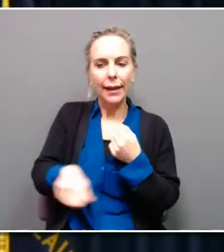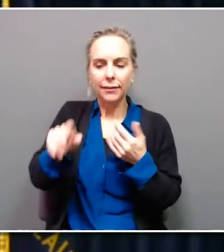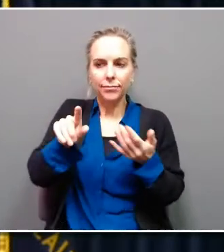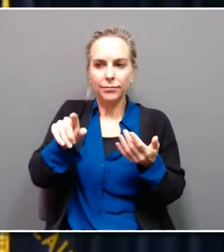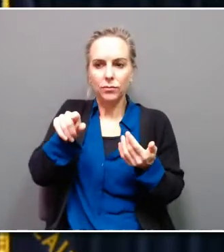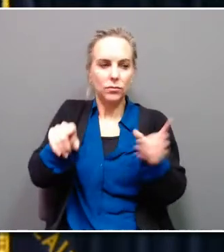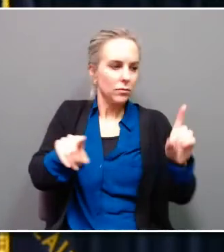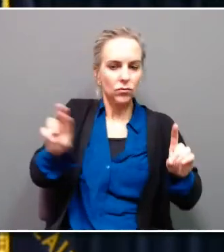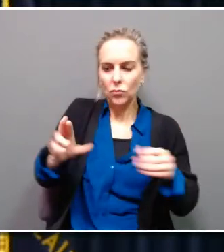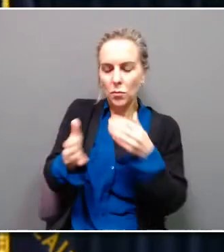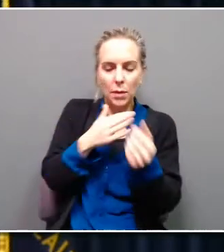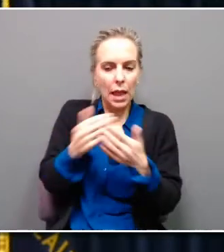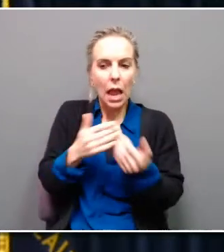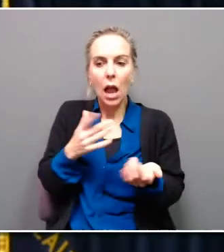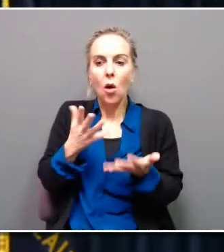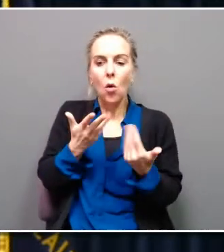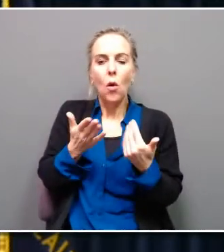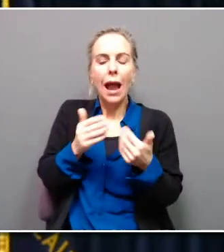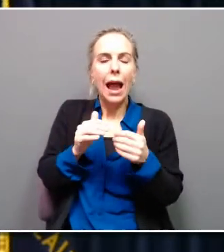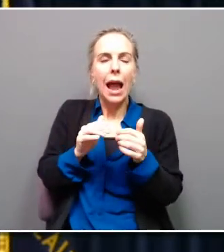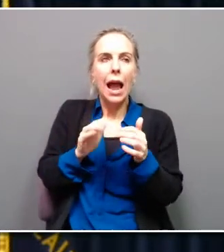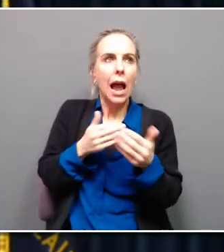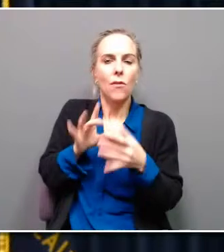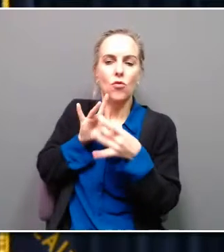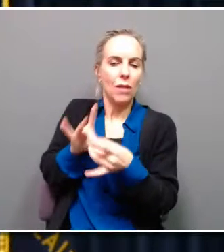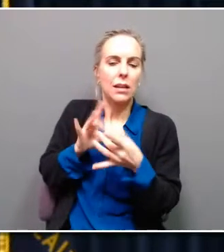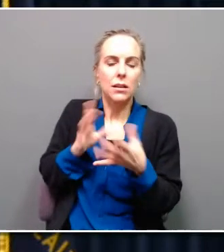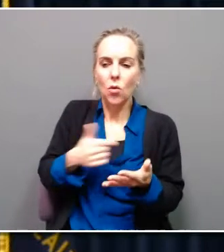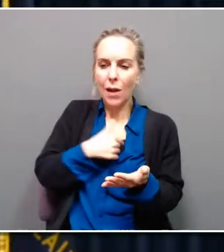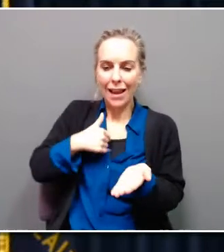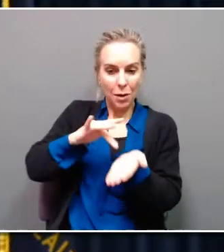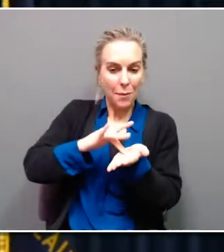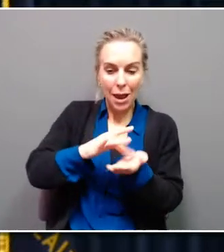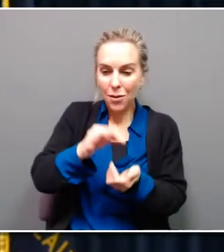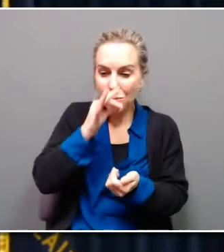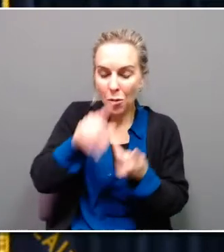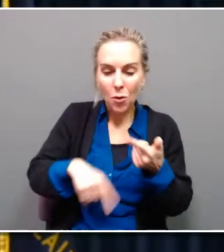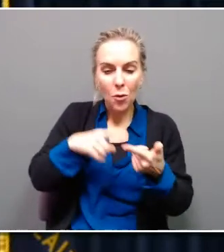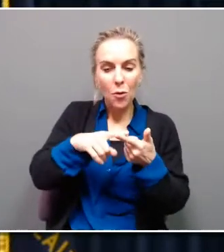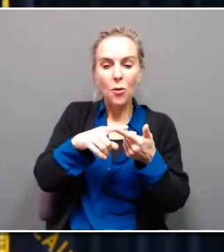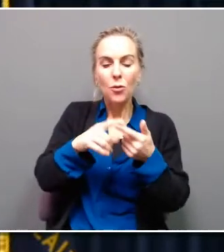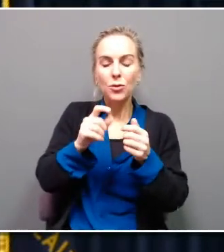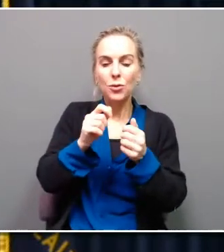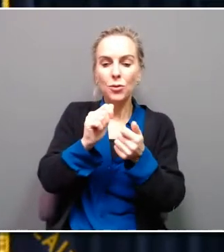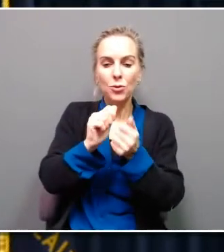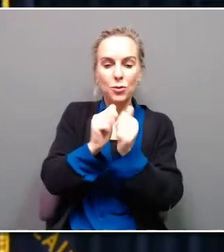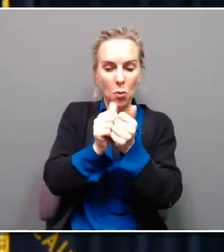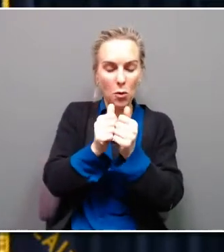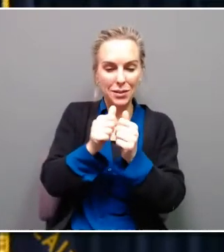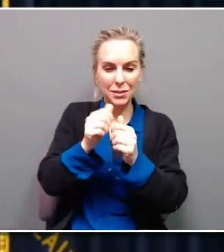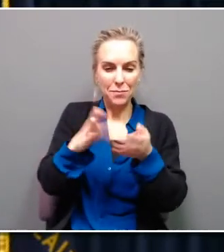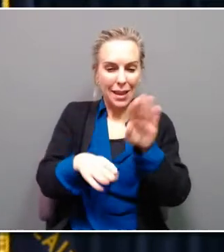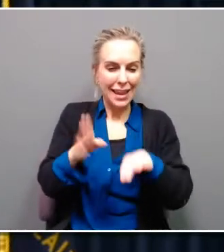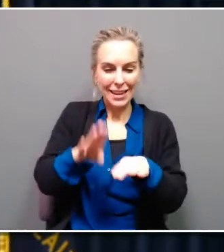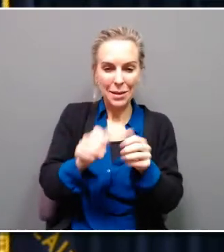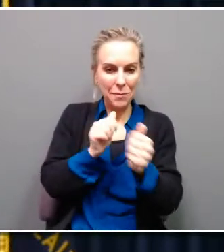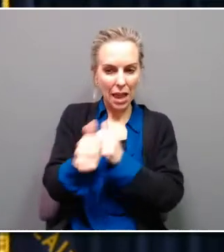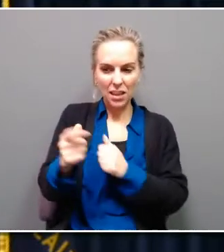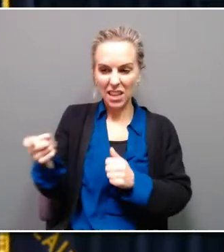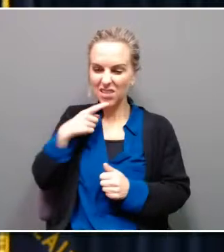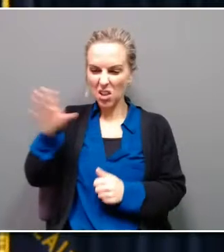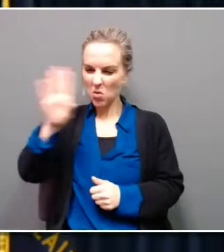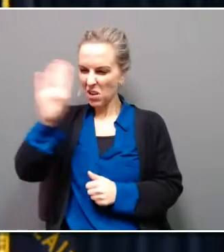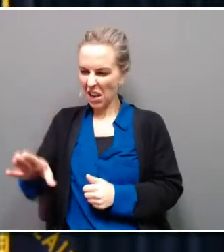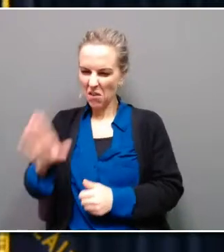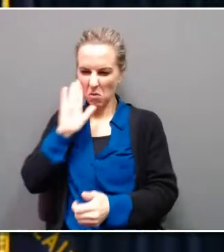the relationship has been, listen, we got medical marijuana and sports betting passed that people said would never pass while I was governor. Apparently